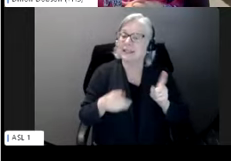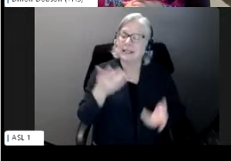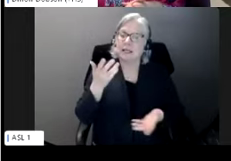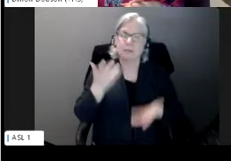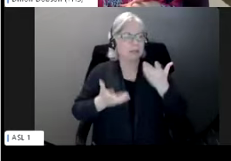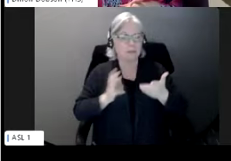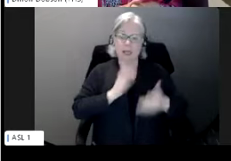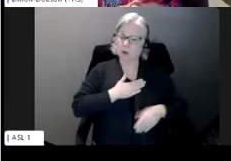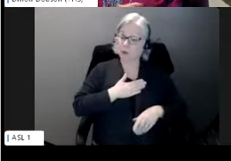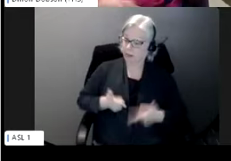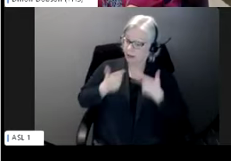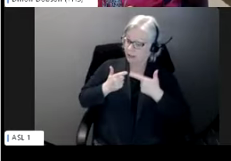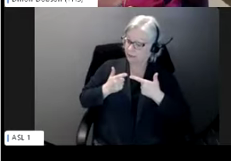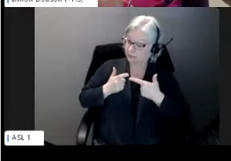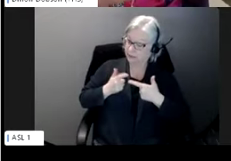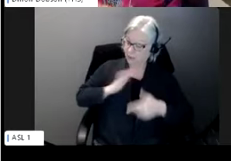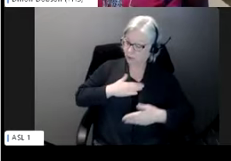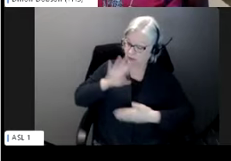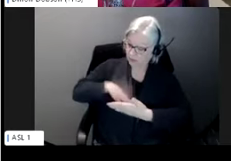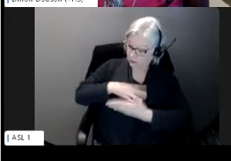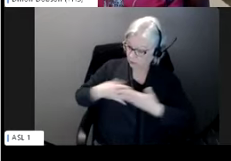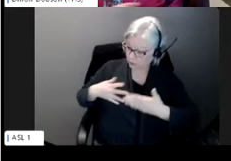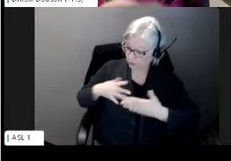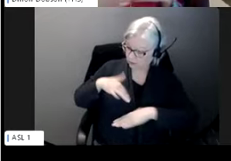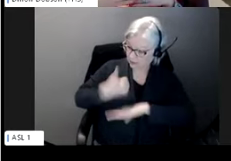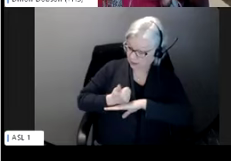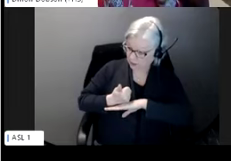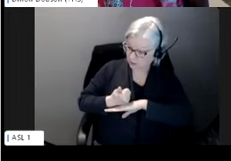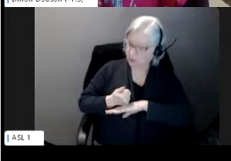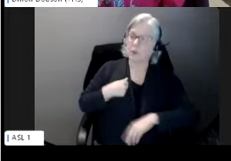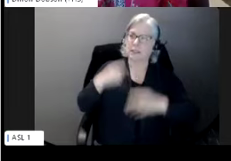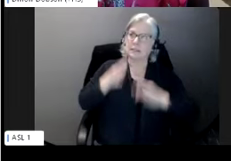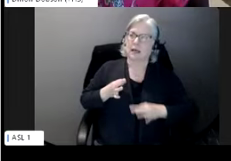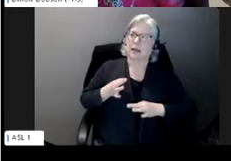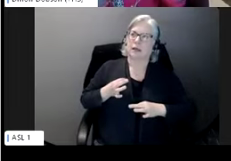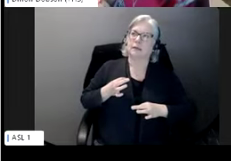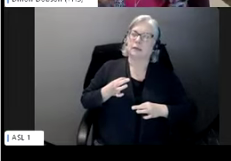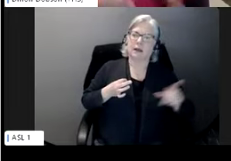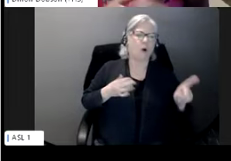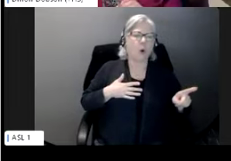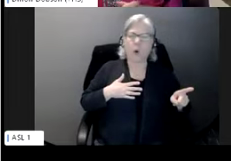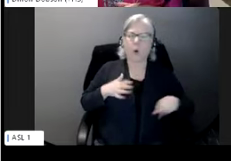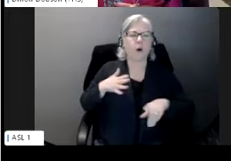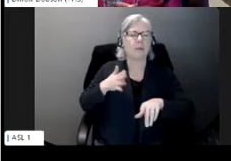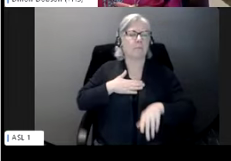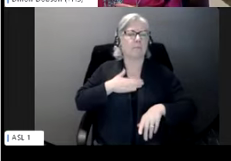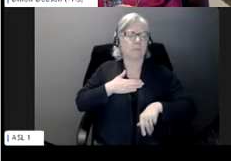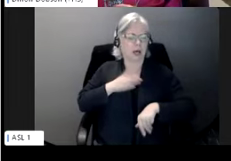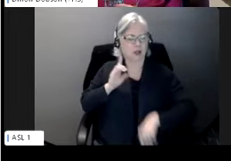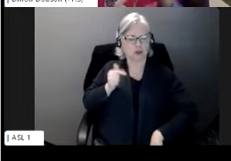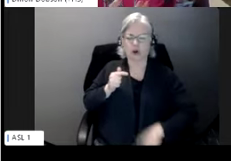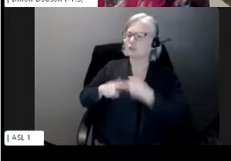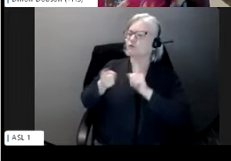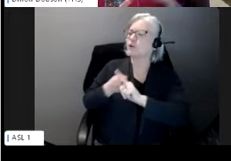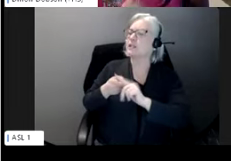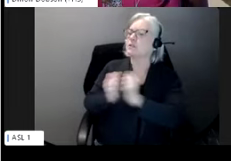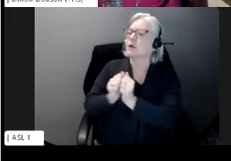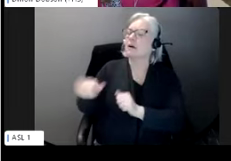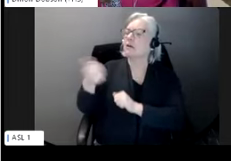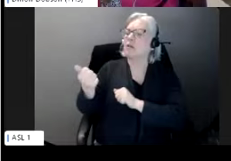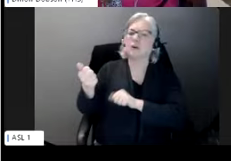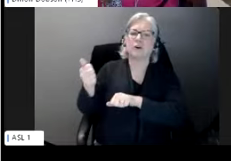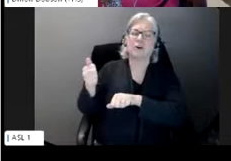and our lives based on, who we know we're going to see because our pet is friends with one of the other animals that we know that a